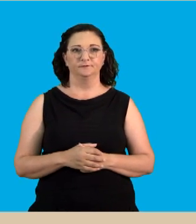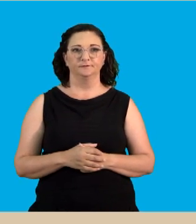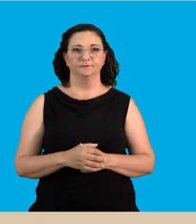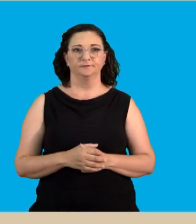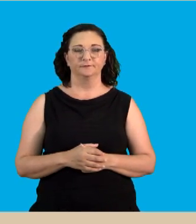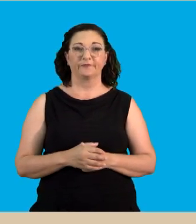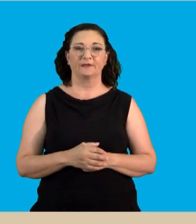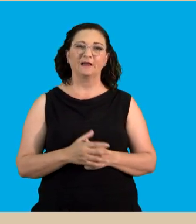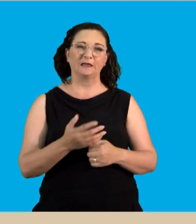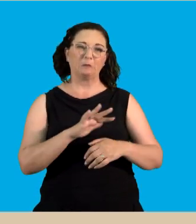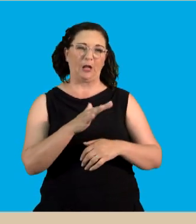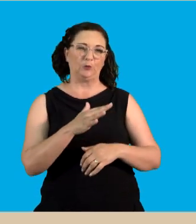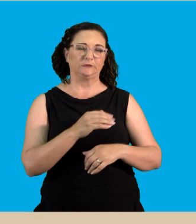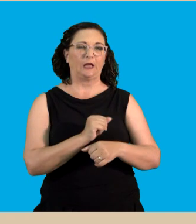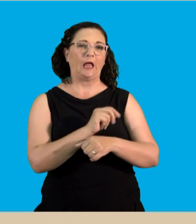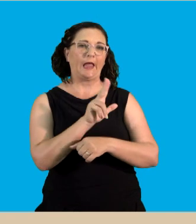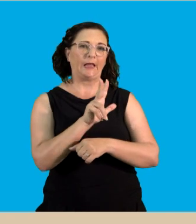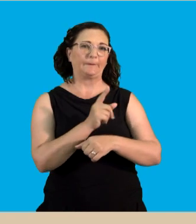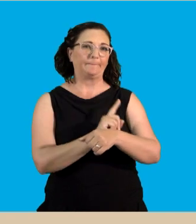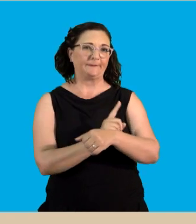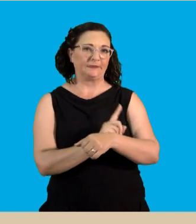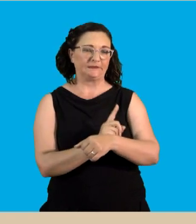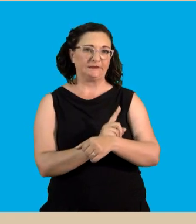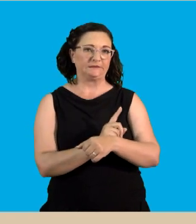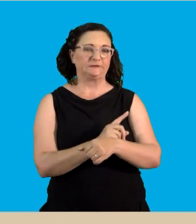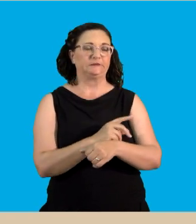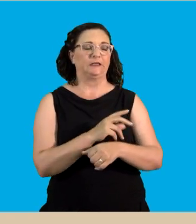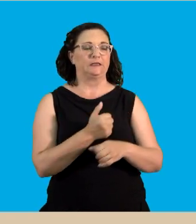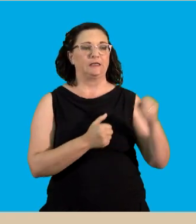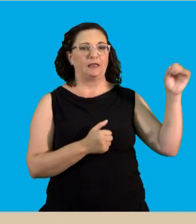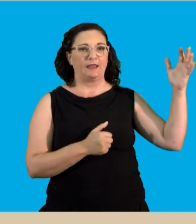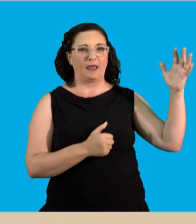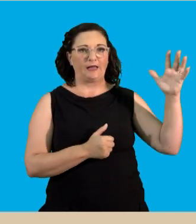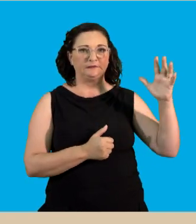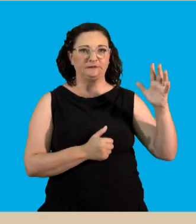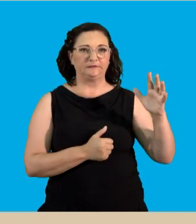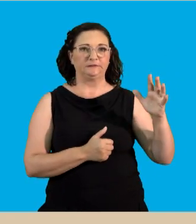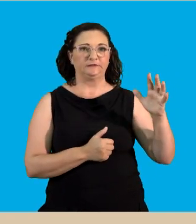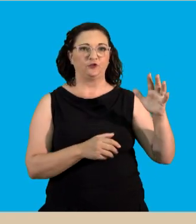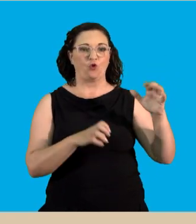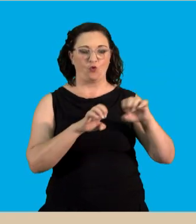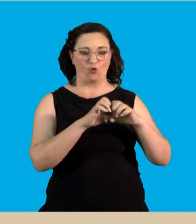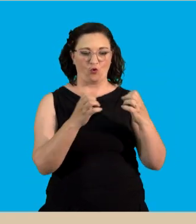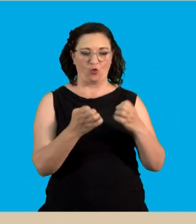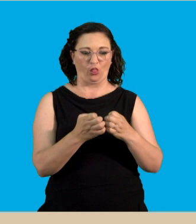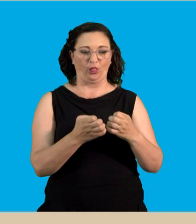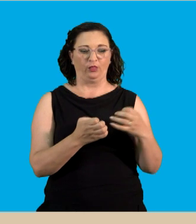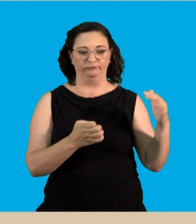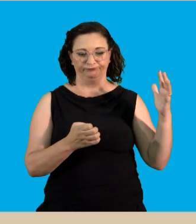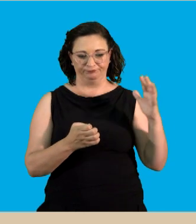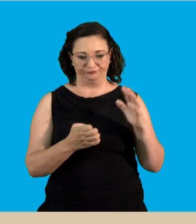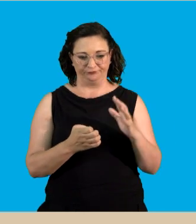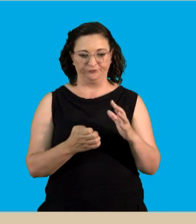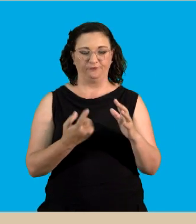8 minutes, as we said, minutes for light to